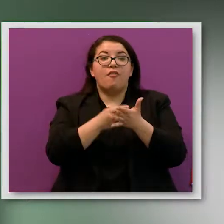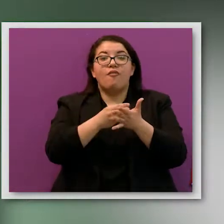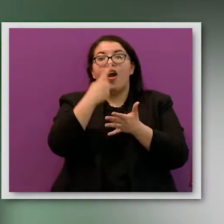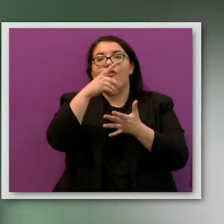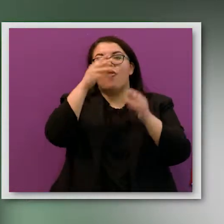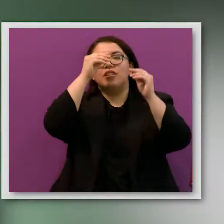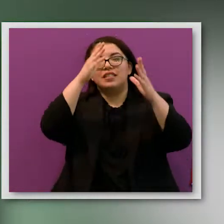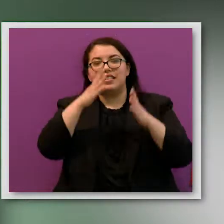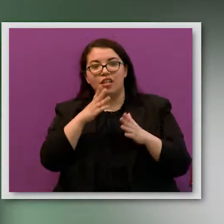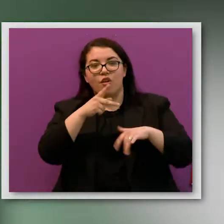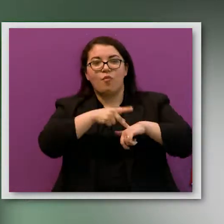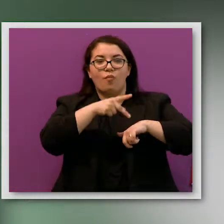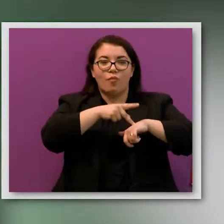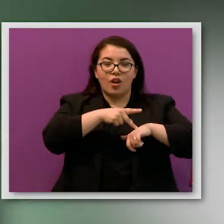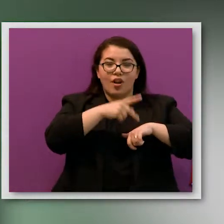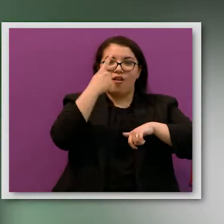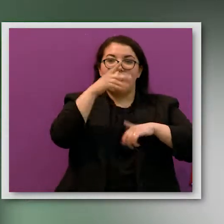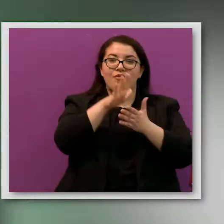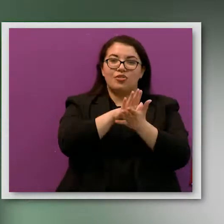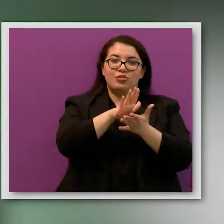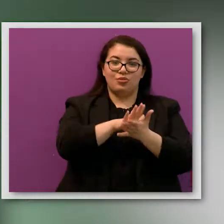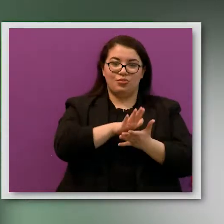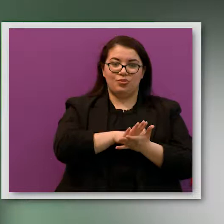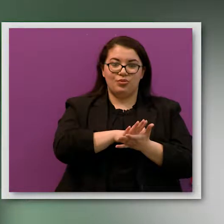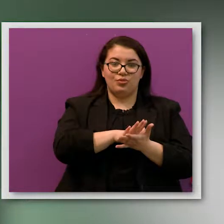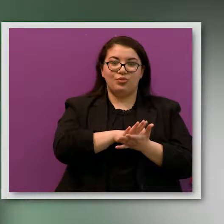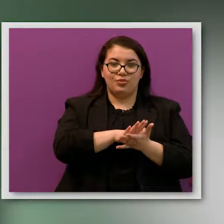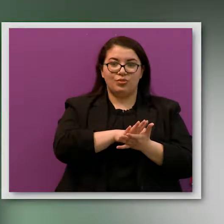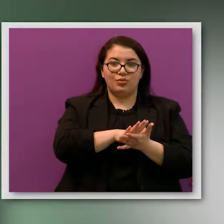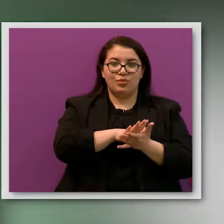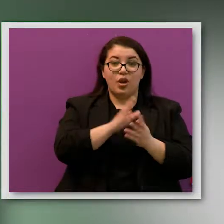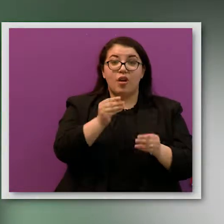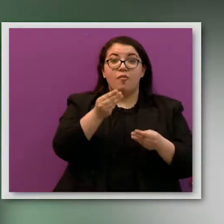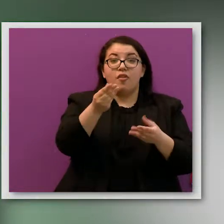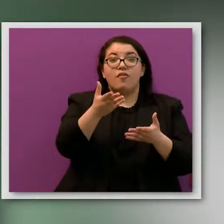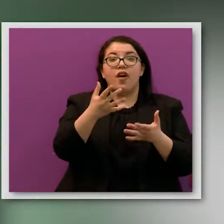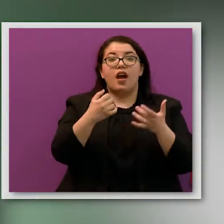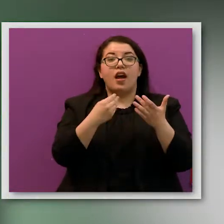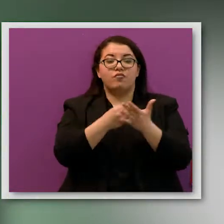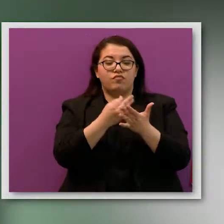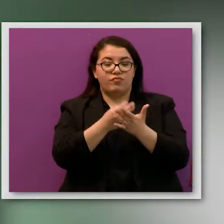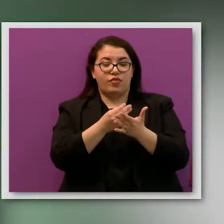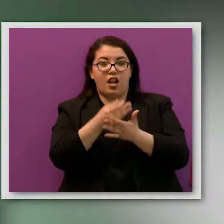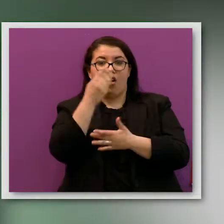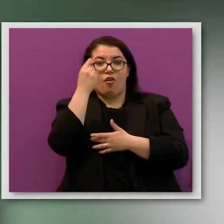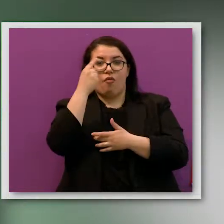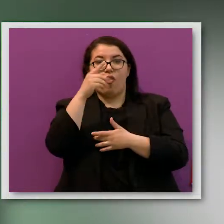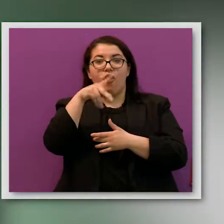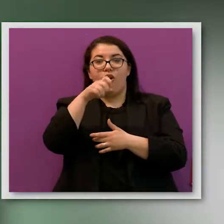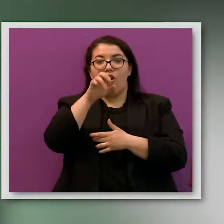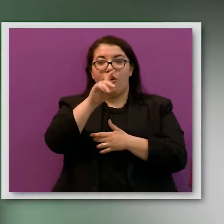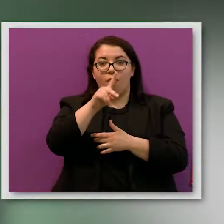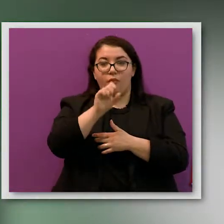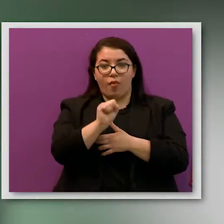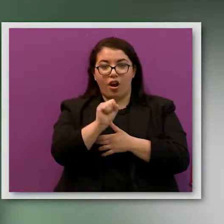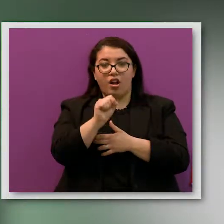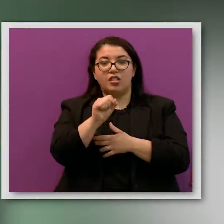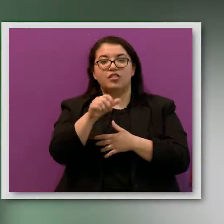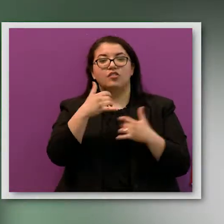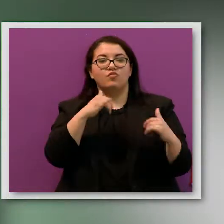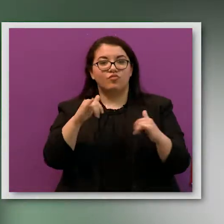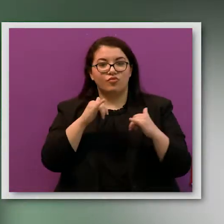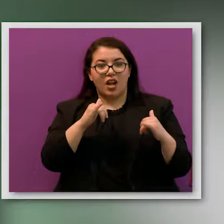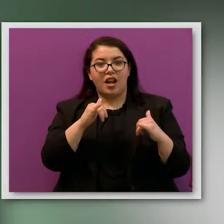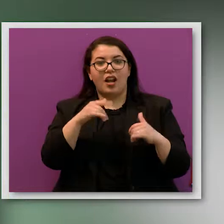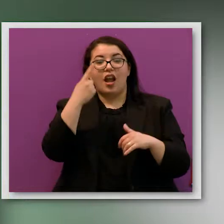teachers and our principals in our schools. It helps provide funding to our parks and recreation centers and to our University of the District of